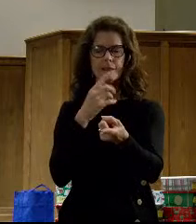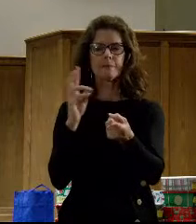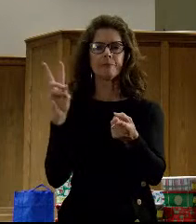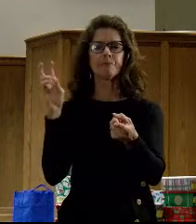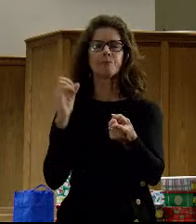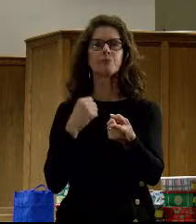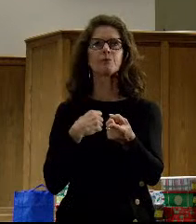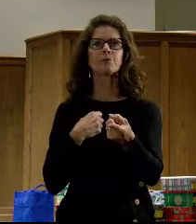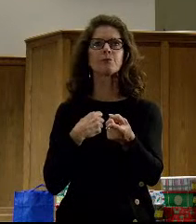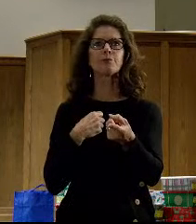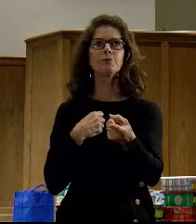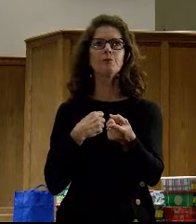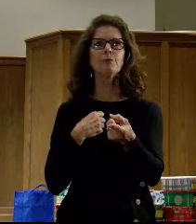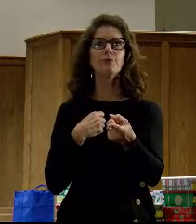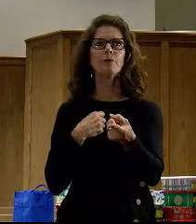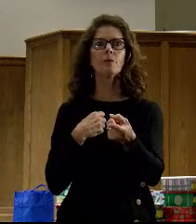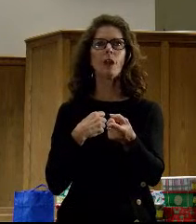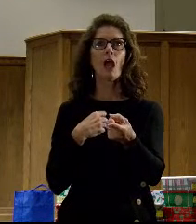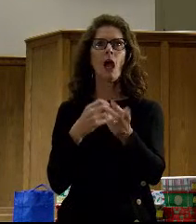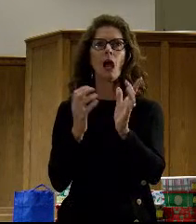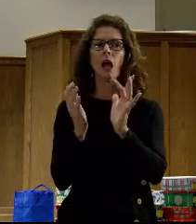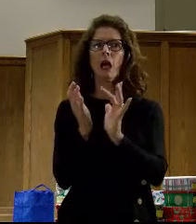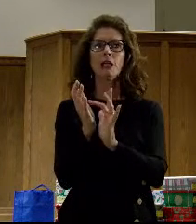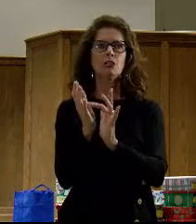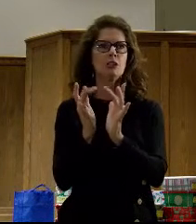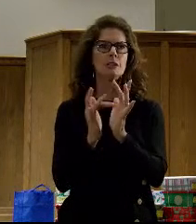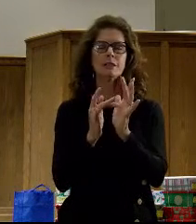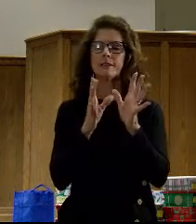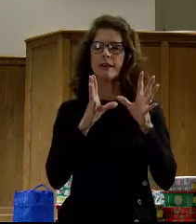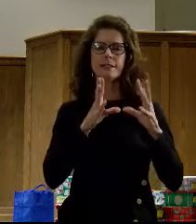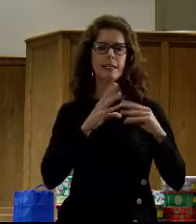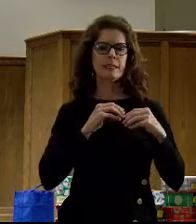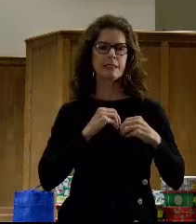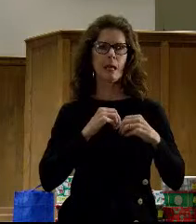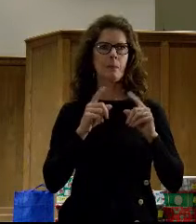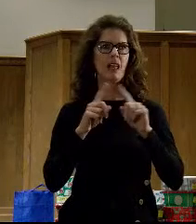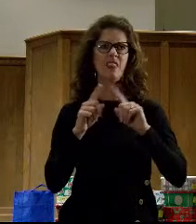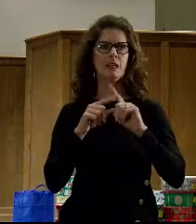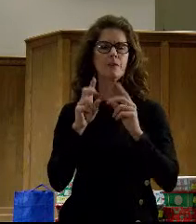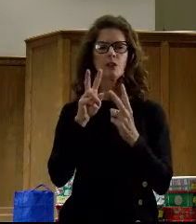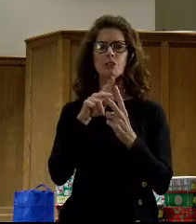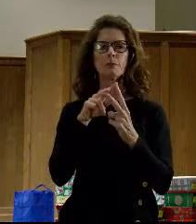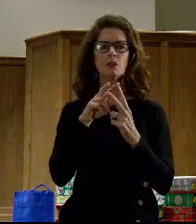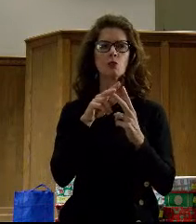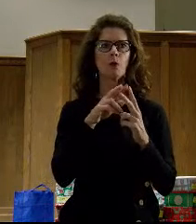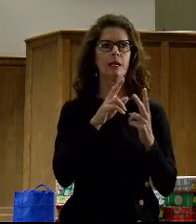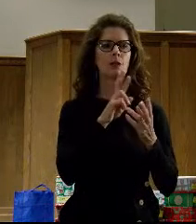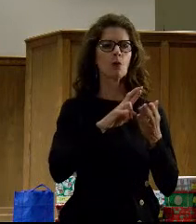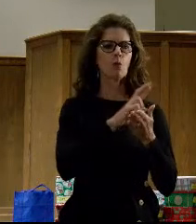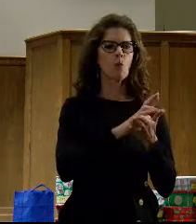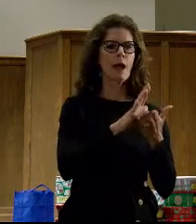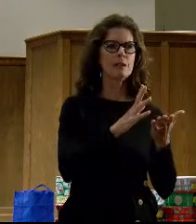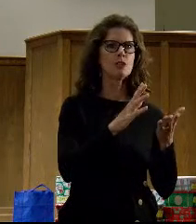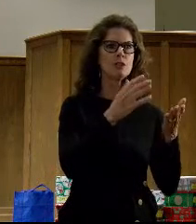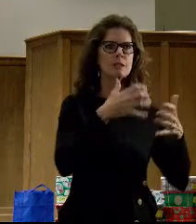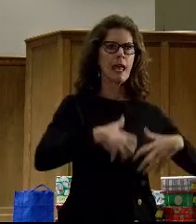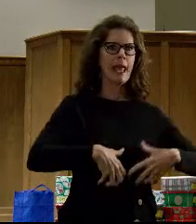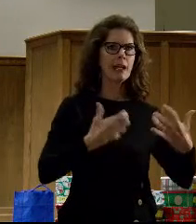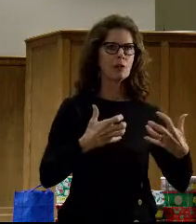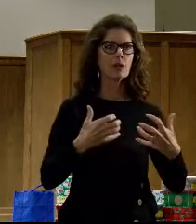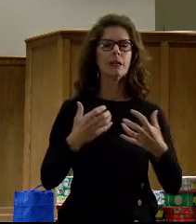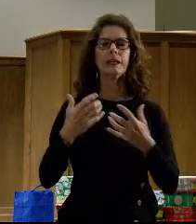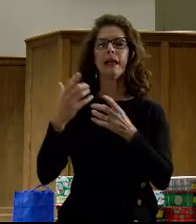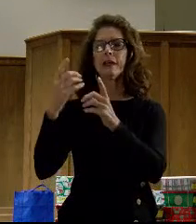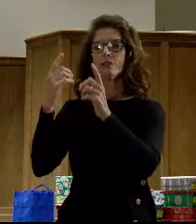"Jesus will not accept the common distinction between righteous indignation and justifiable anger. The disciple must be